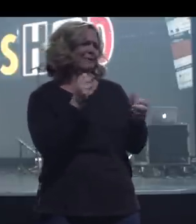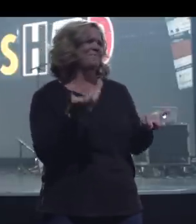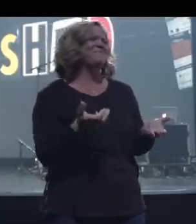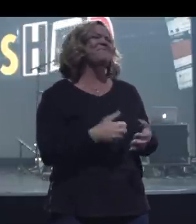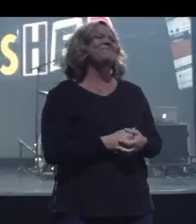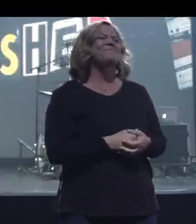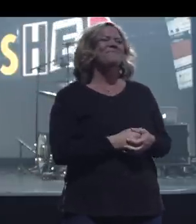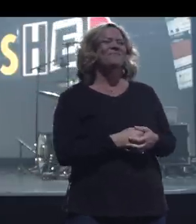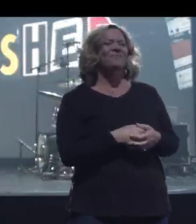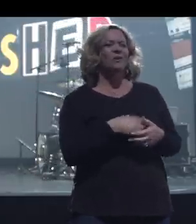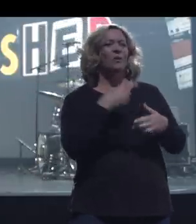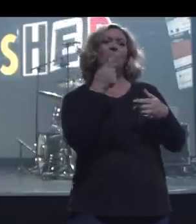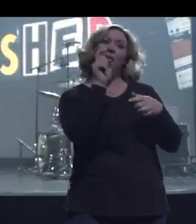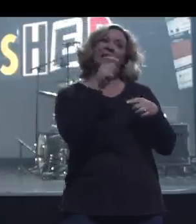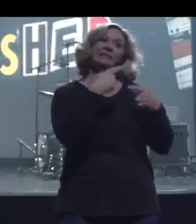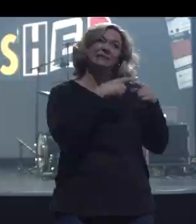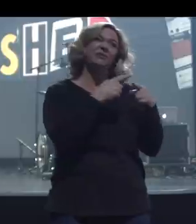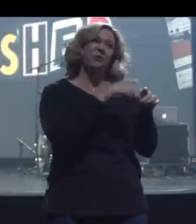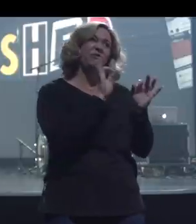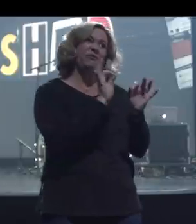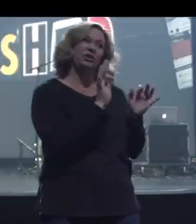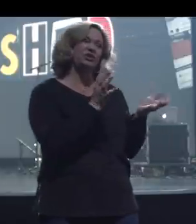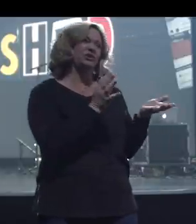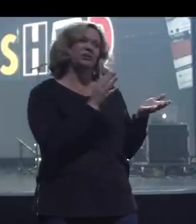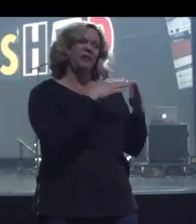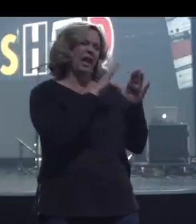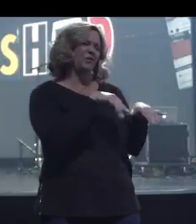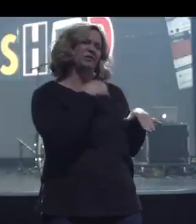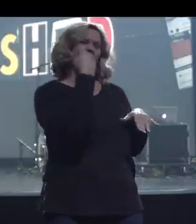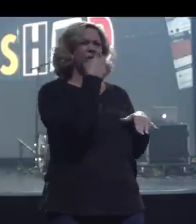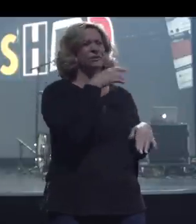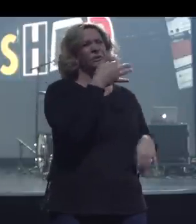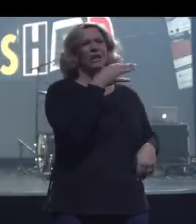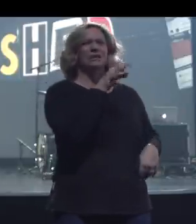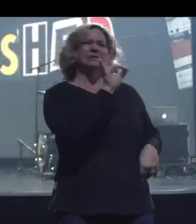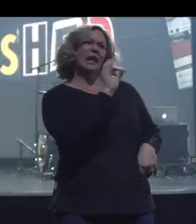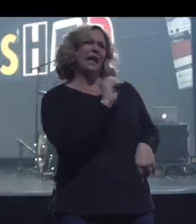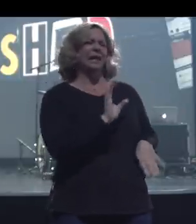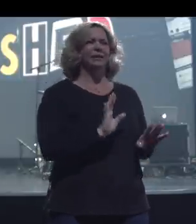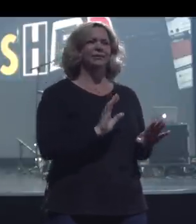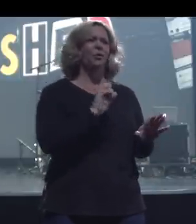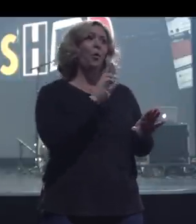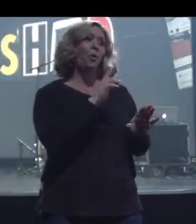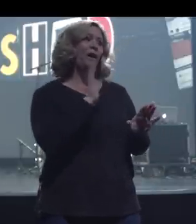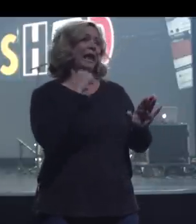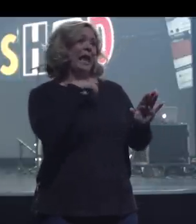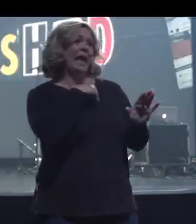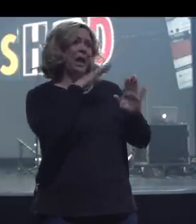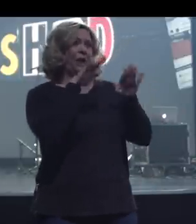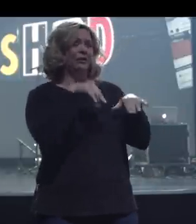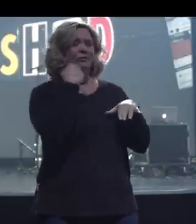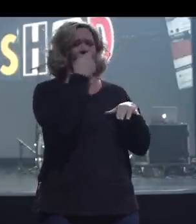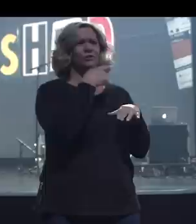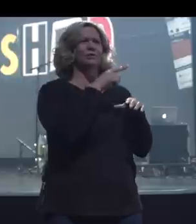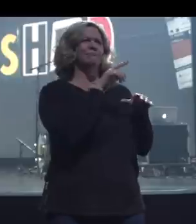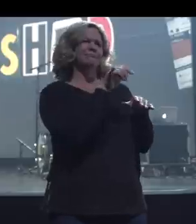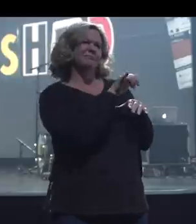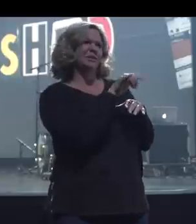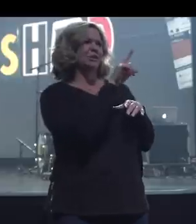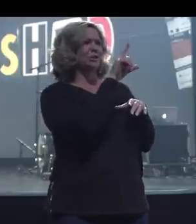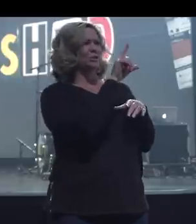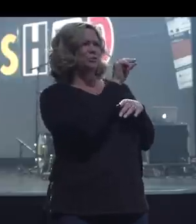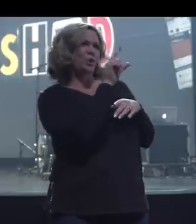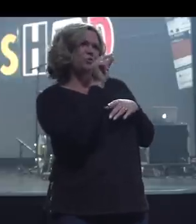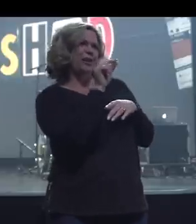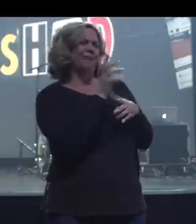we got to get some different furniture. I mean, our house is looking so 1990s, right? I mean, it's 1990s. Or our house is looking so 2020s. You know, we're a year